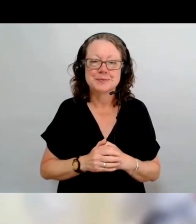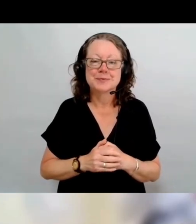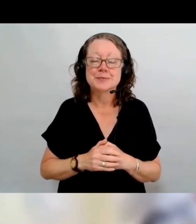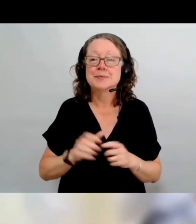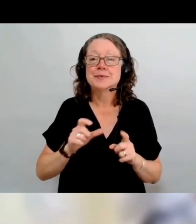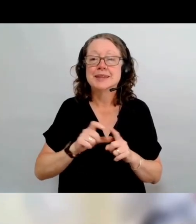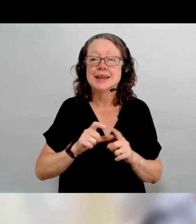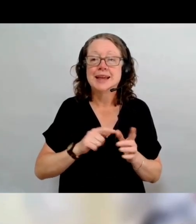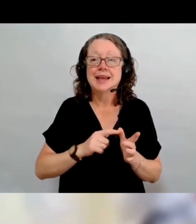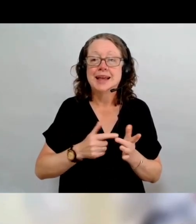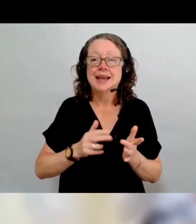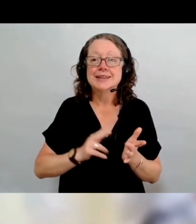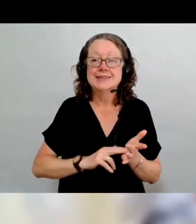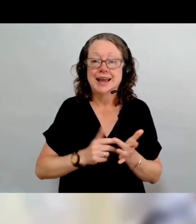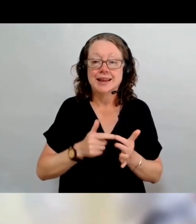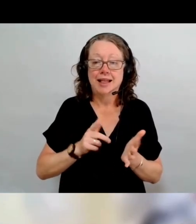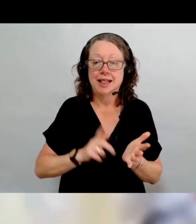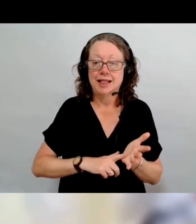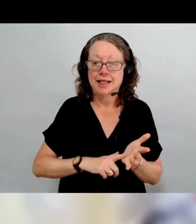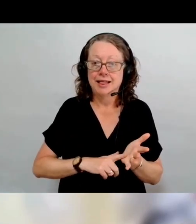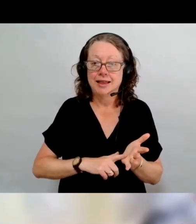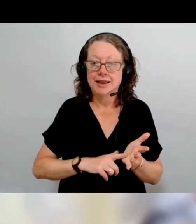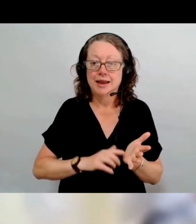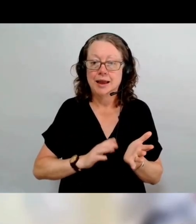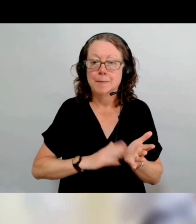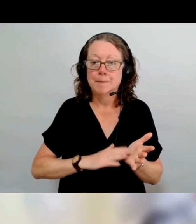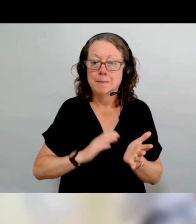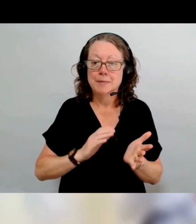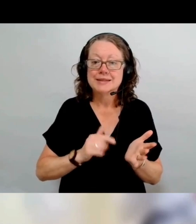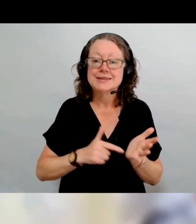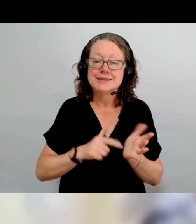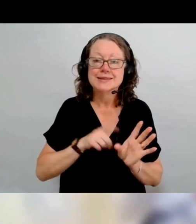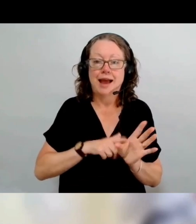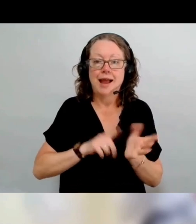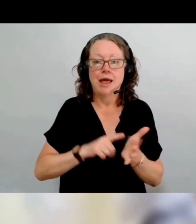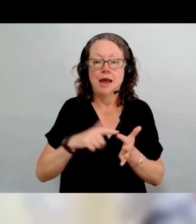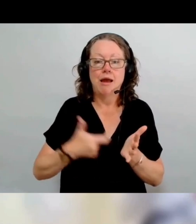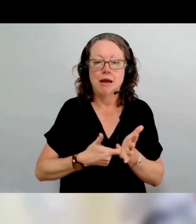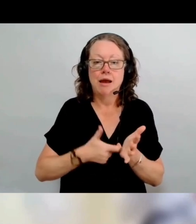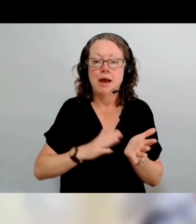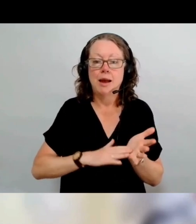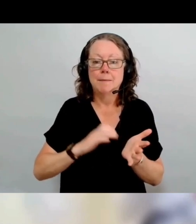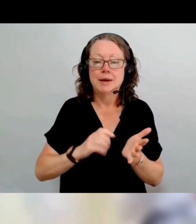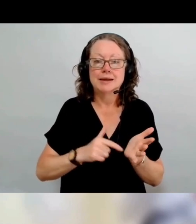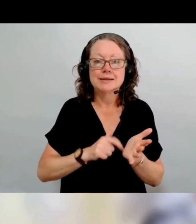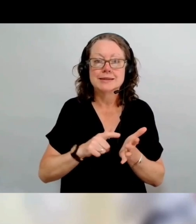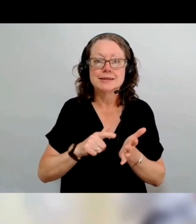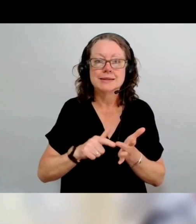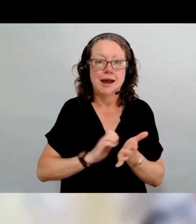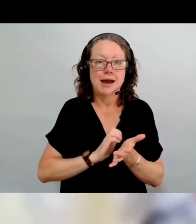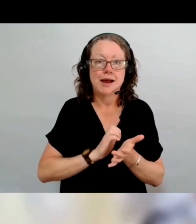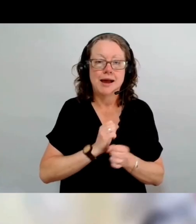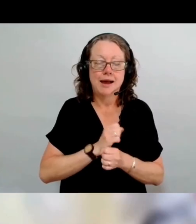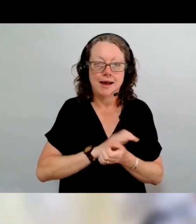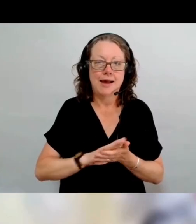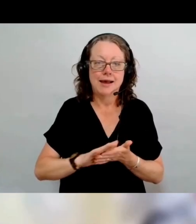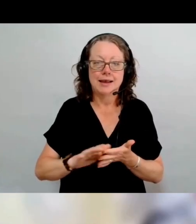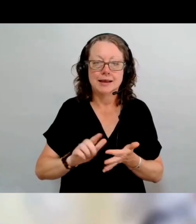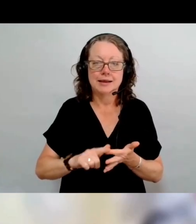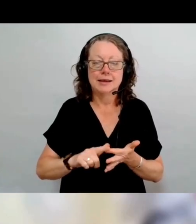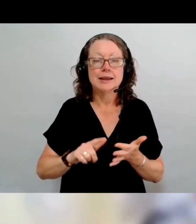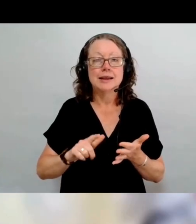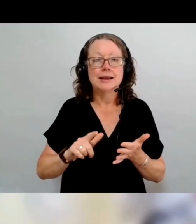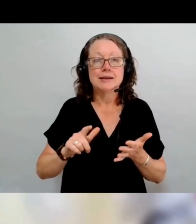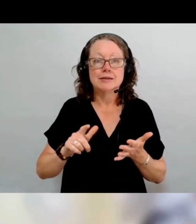Daniel Tyler McTighe from Barrowville, which is a Creative People and Places, is going to talk to us a little bit about what the Year of Reading